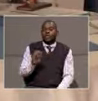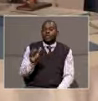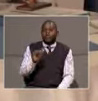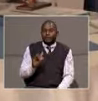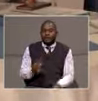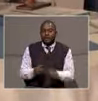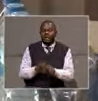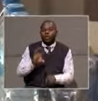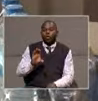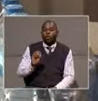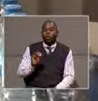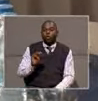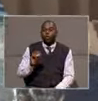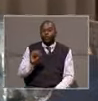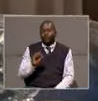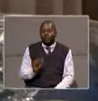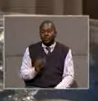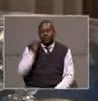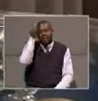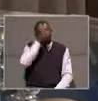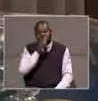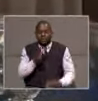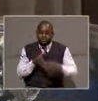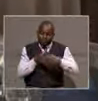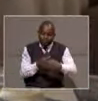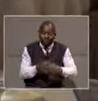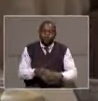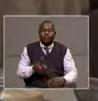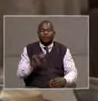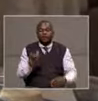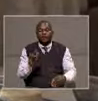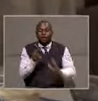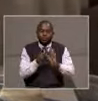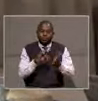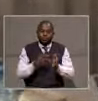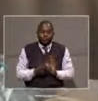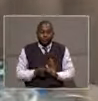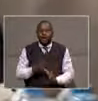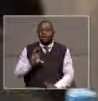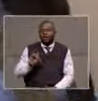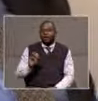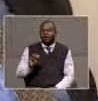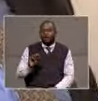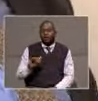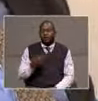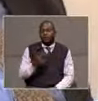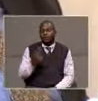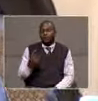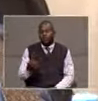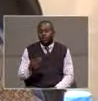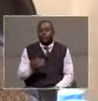COMESA regions. Africa Lead, a USAID seed pilot project, and COMESA, a 21-member